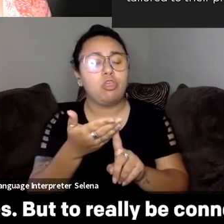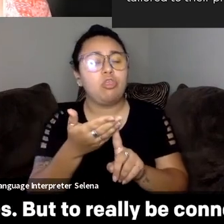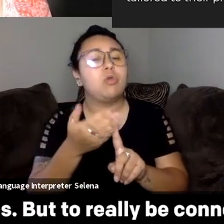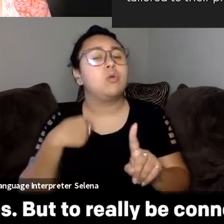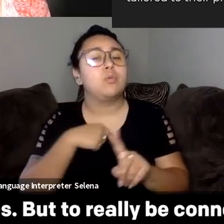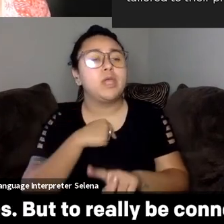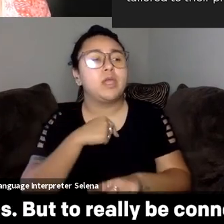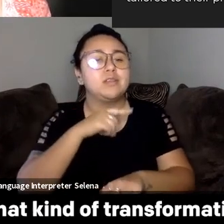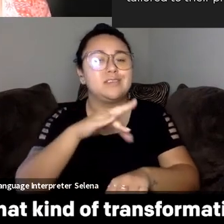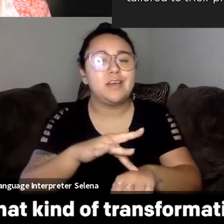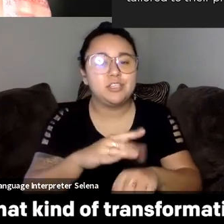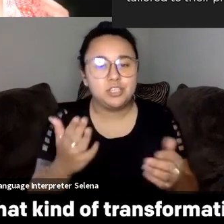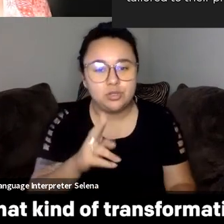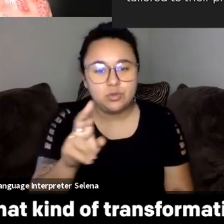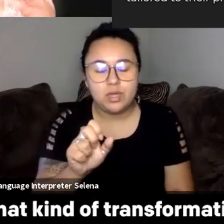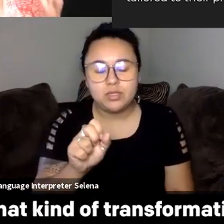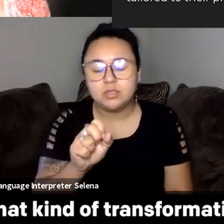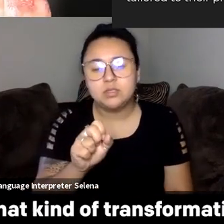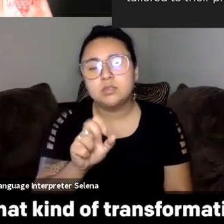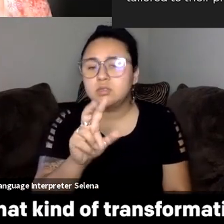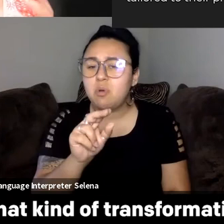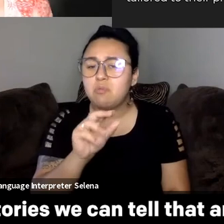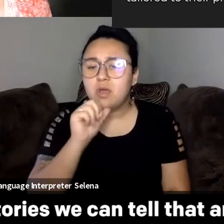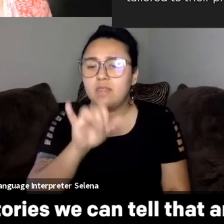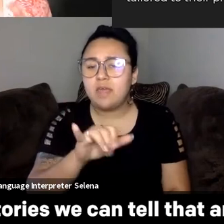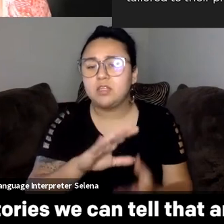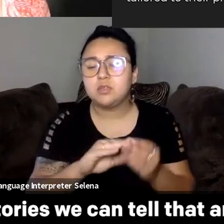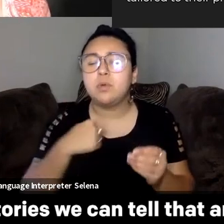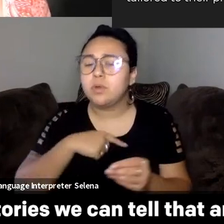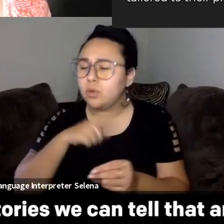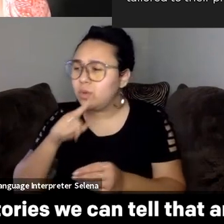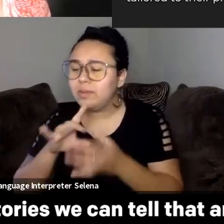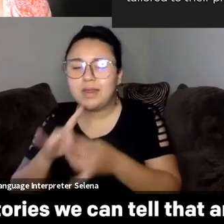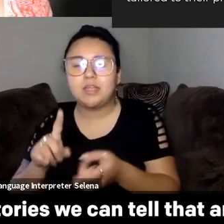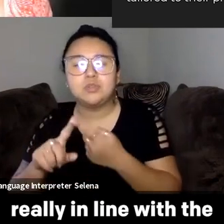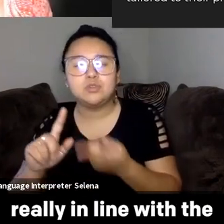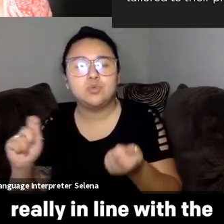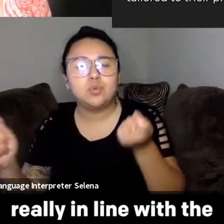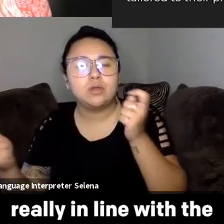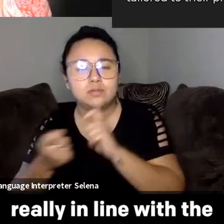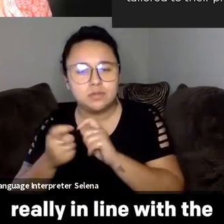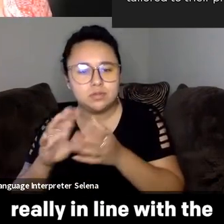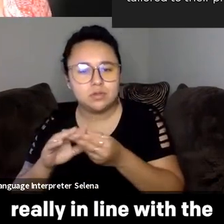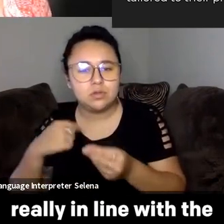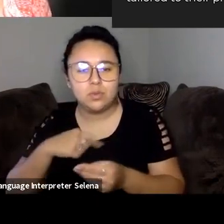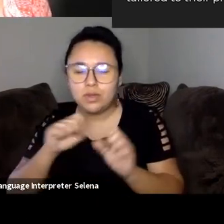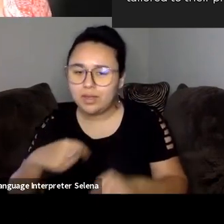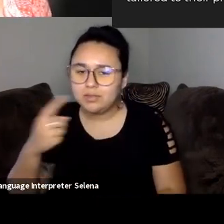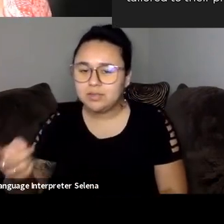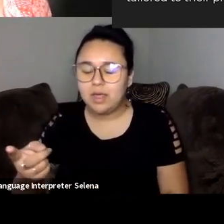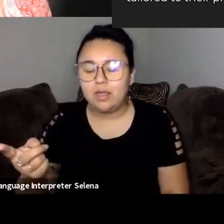be connected to what kind of transformational stories we can tell that are really in line